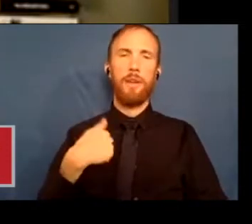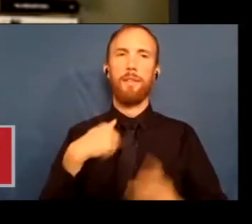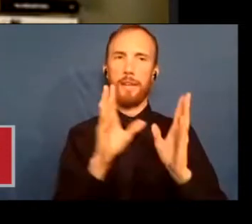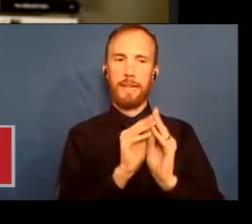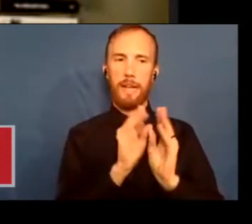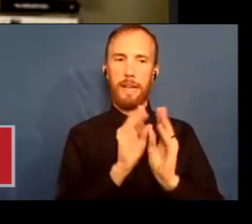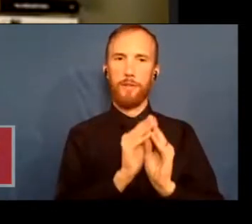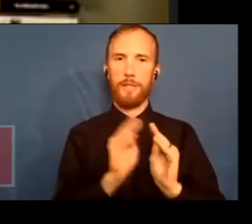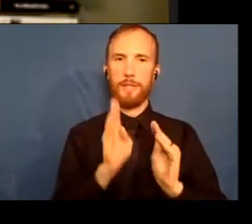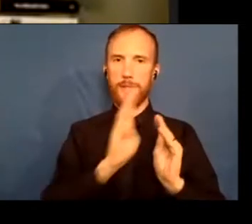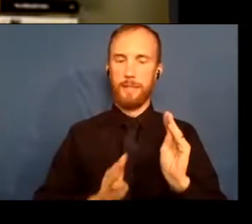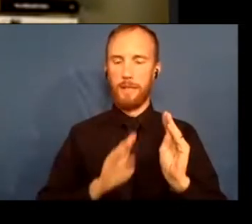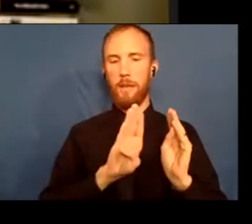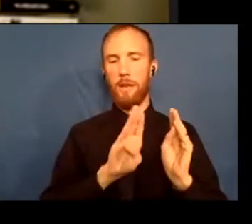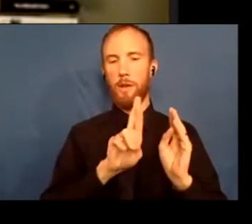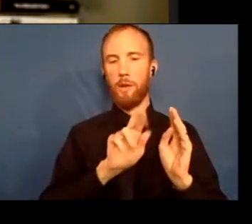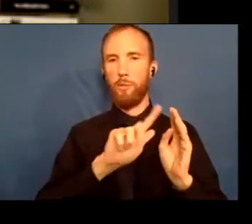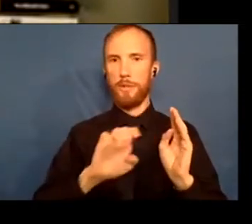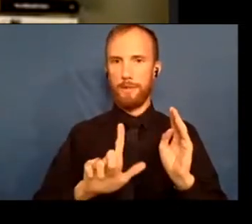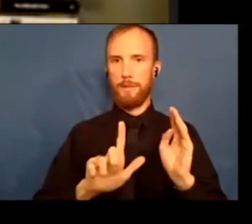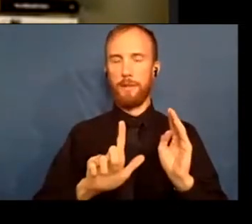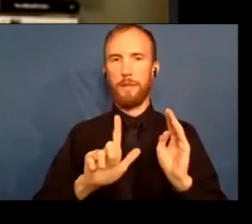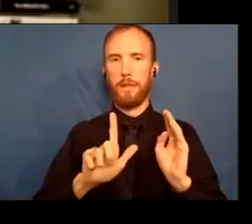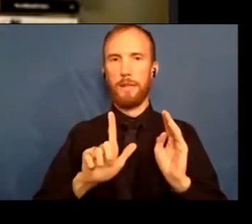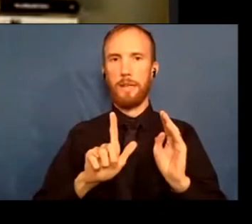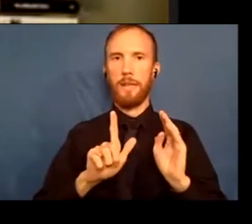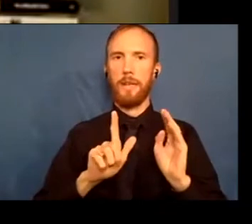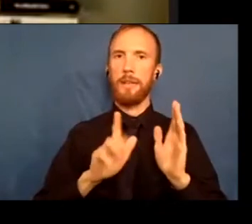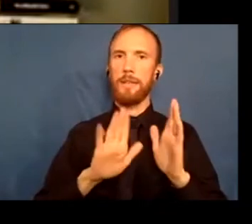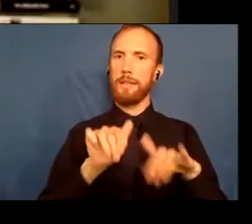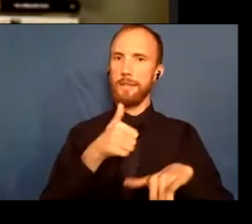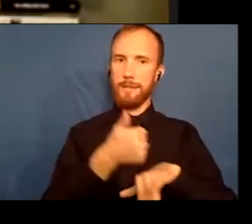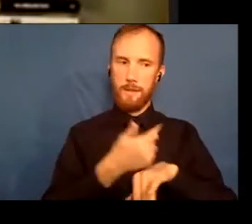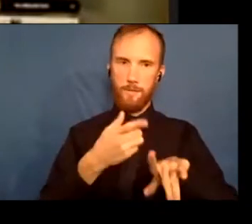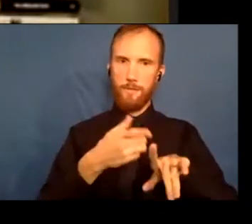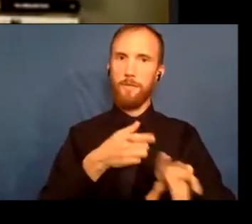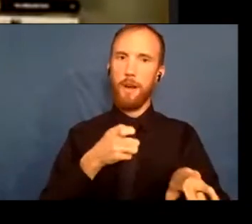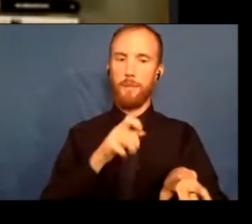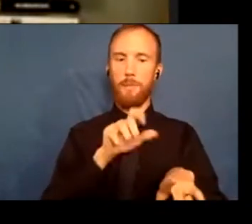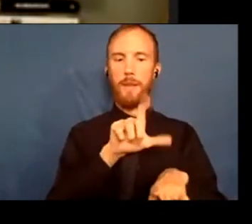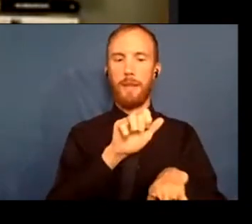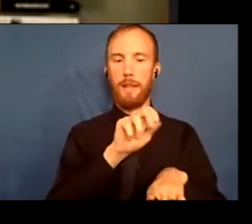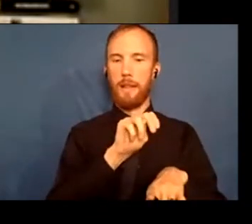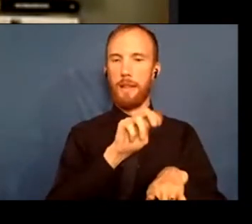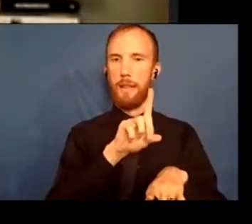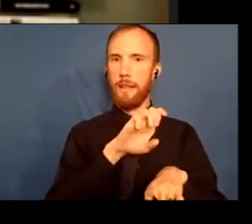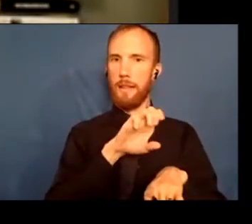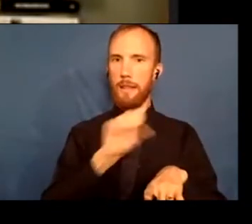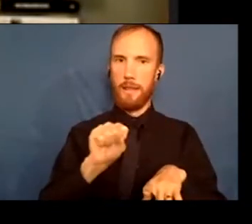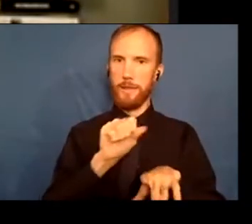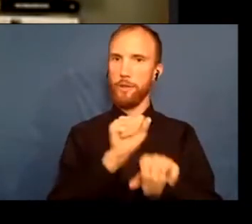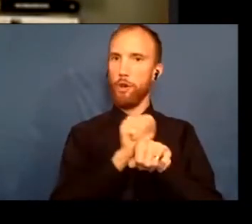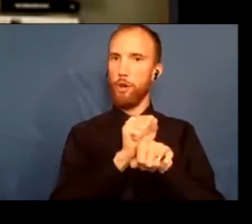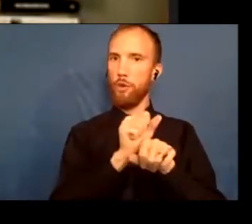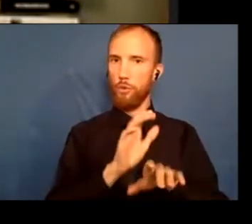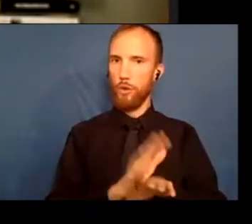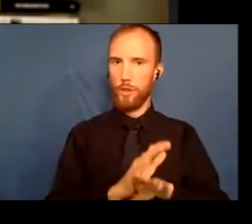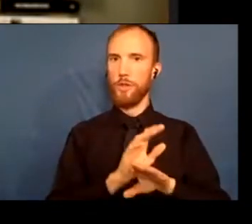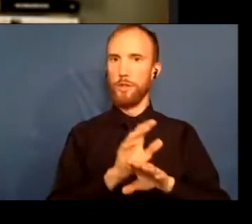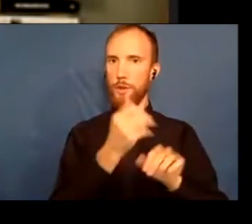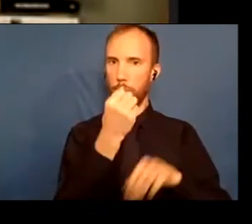Brazil organized by the Landless Workers Movement, and it was called Dilemmas of